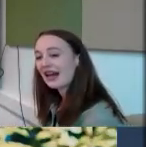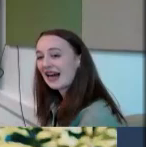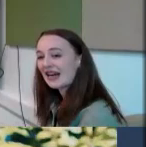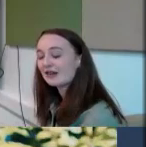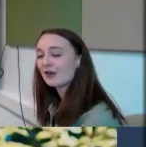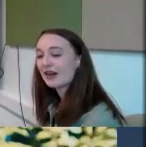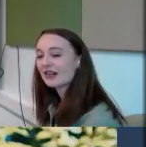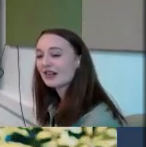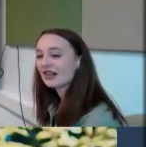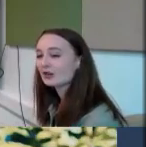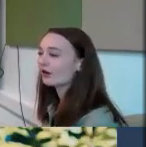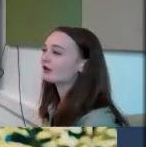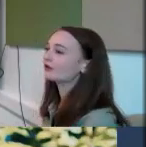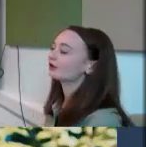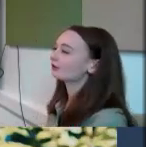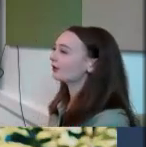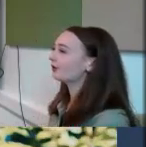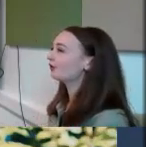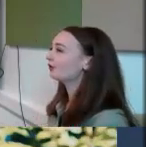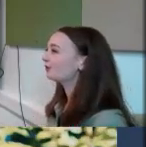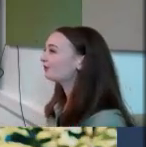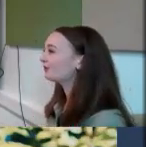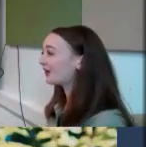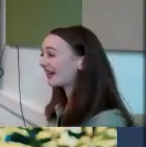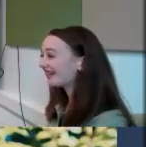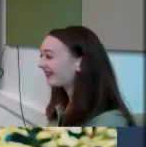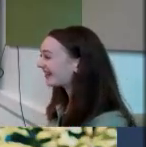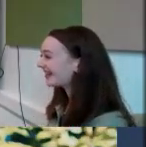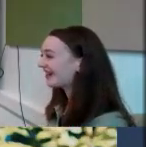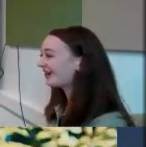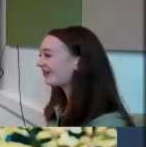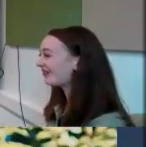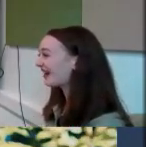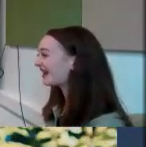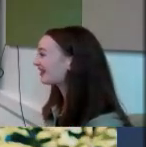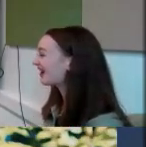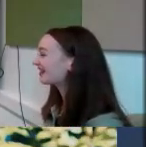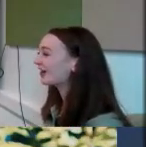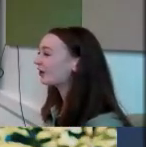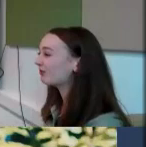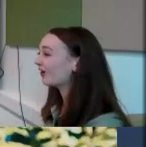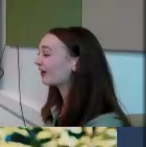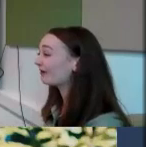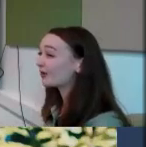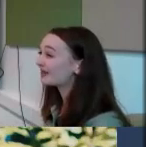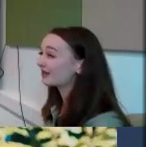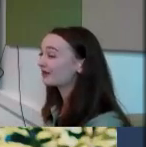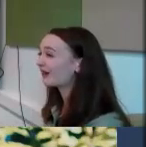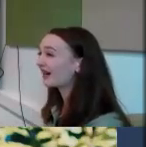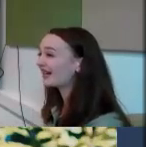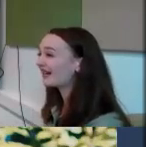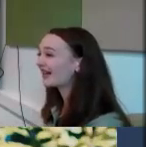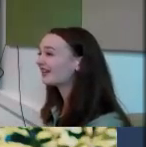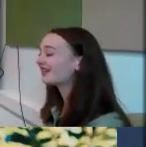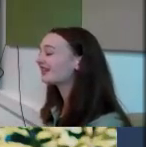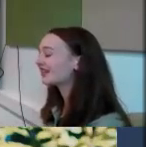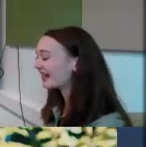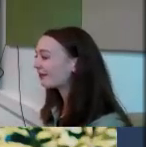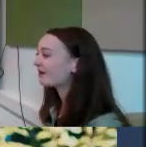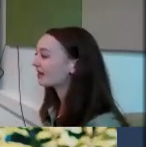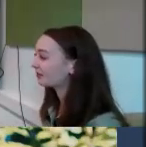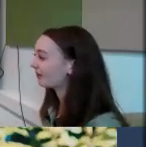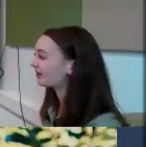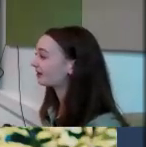So I kind of got into this world through blogging, weirdly enough. I started a little blog. I've always loved to write,